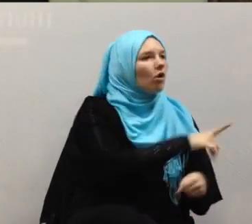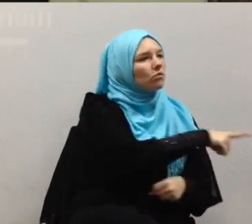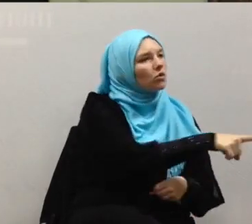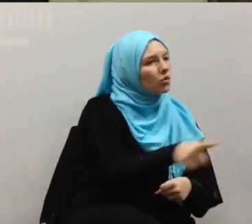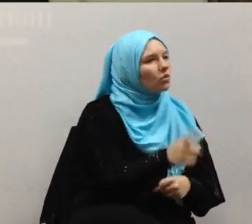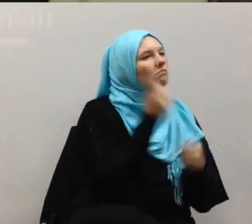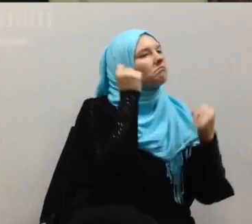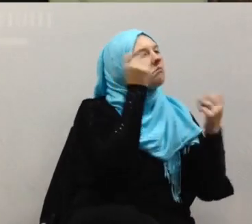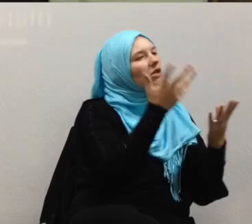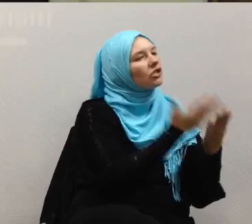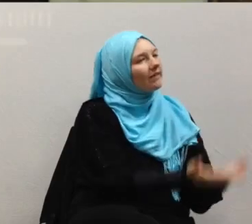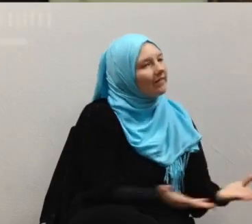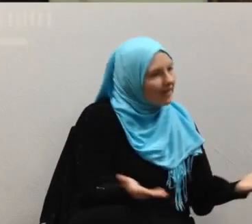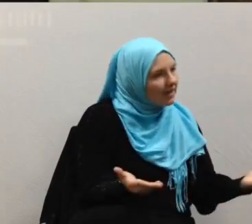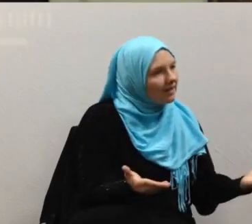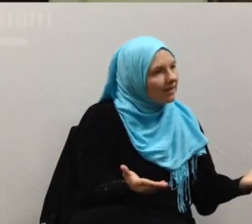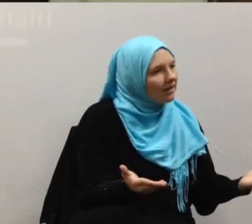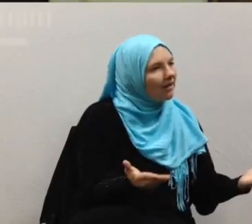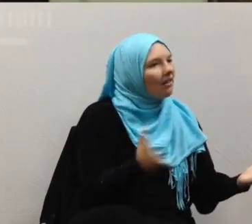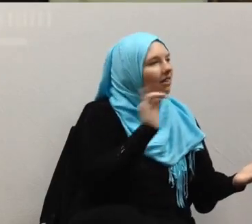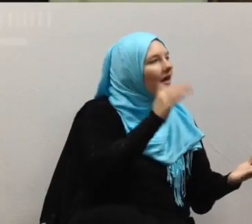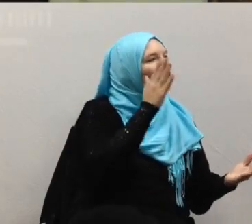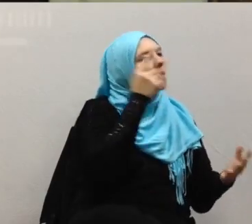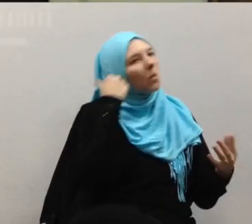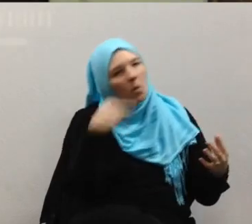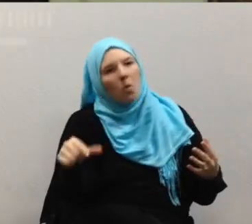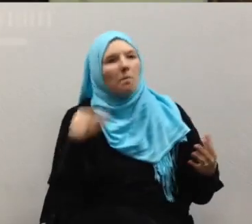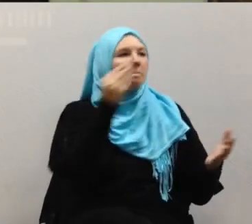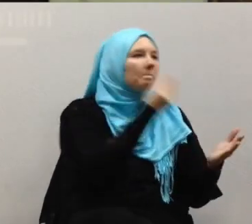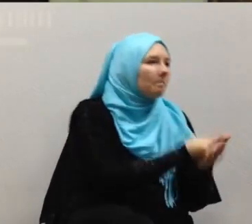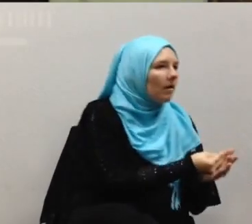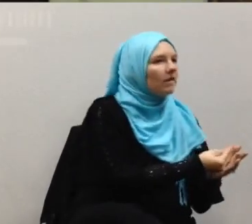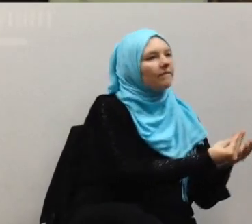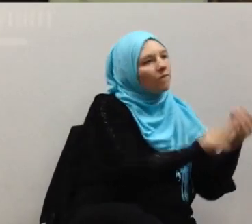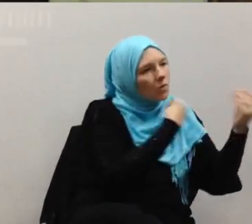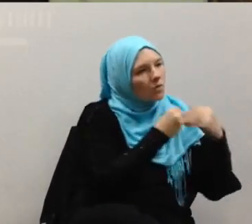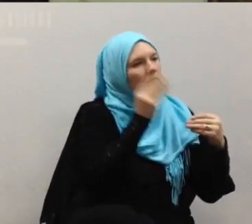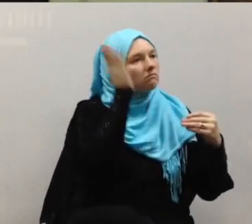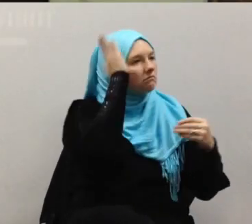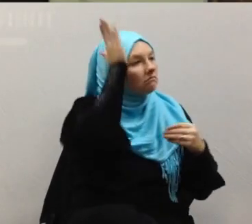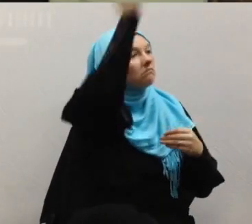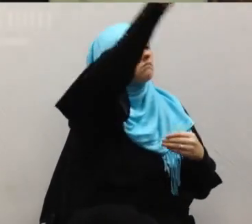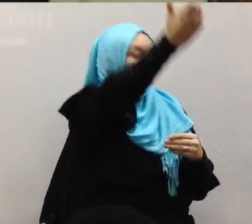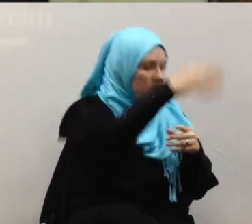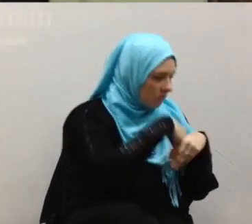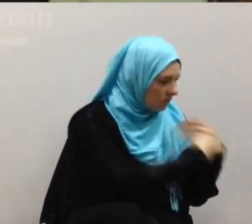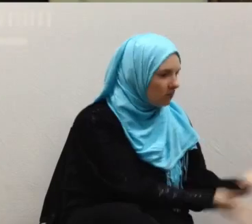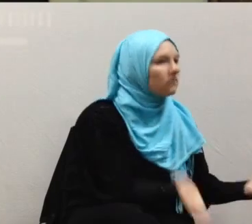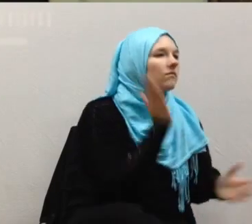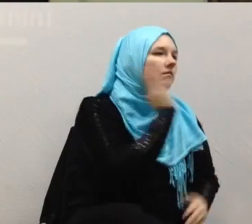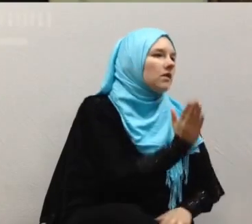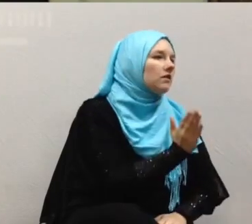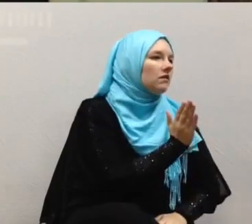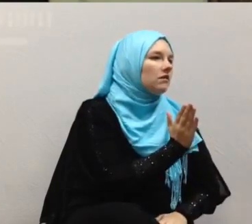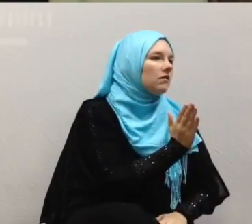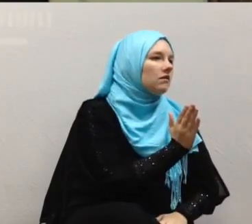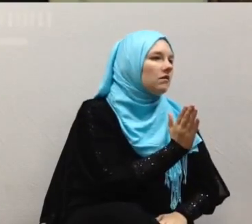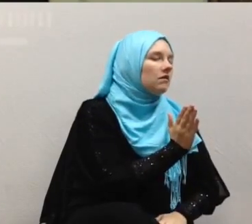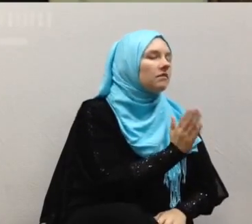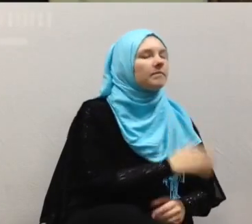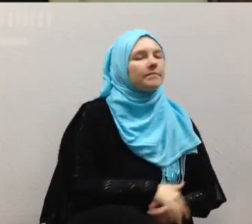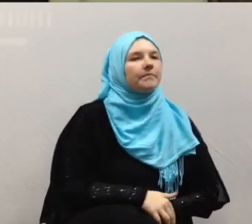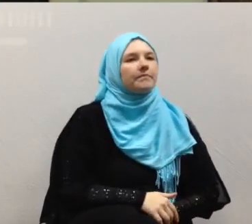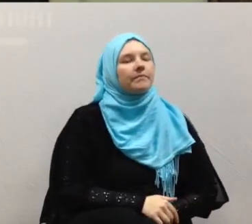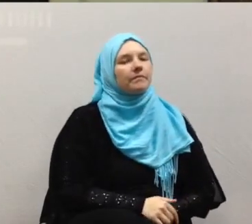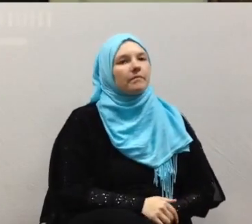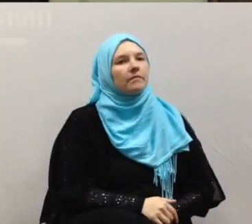the future, and has hastened for you this victory, and withheld the hands of the people from you, and that it may